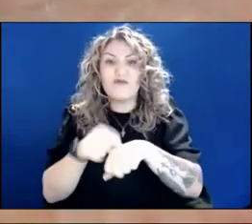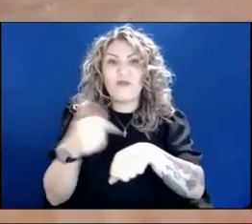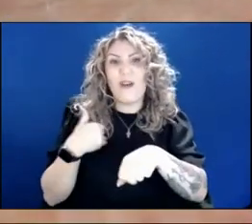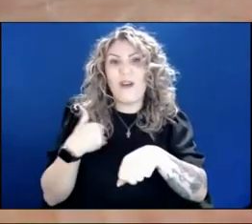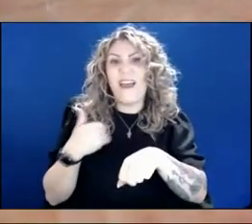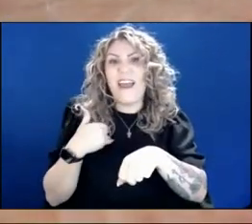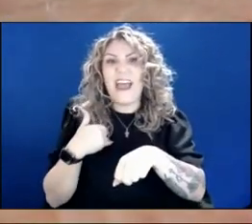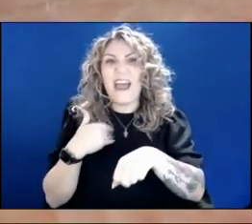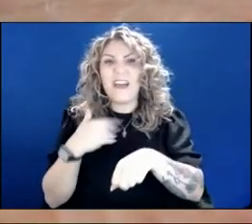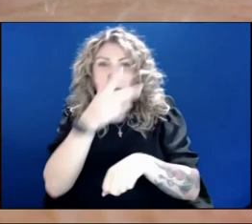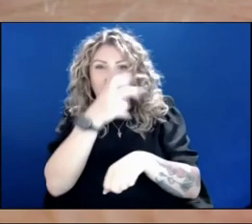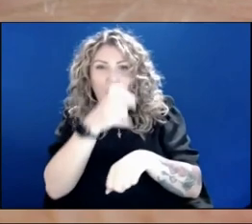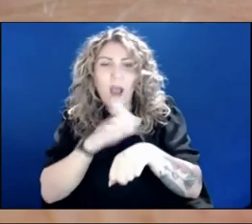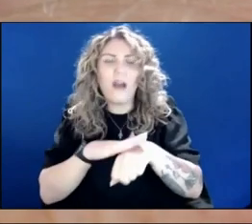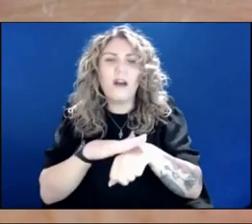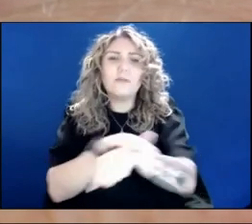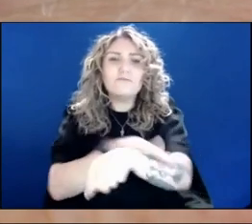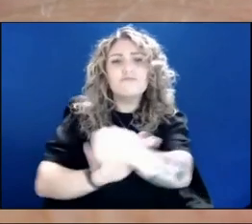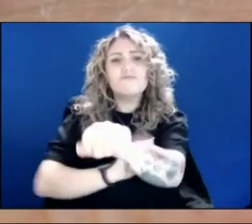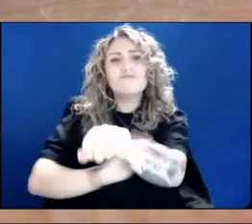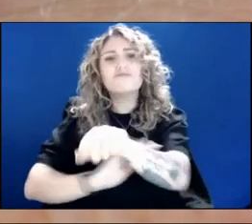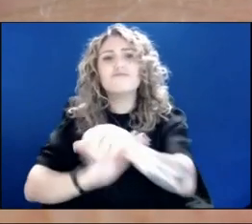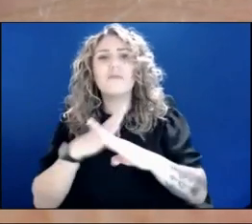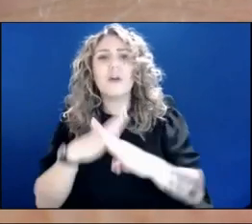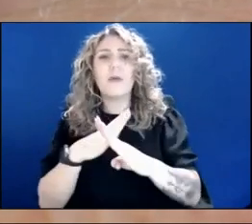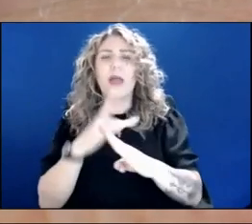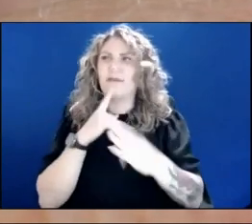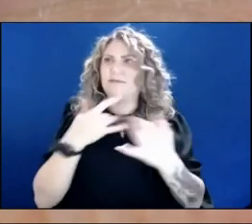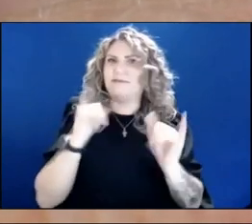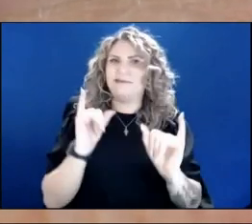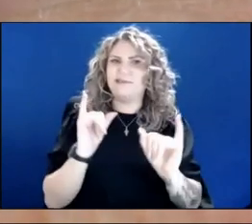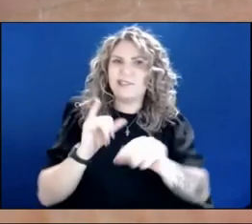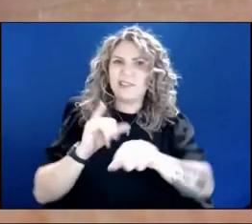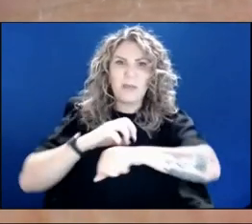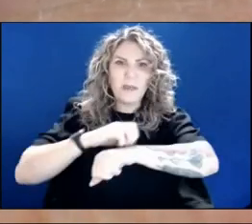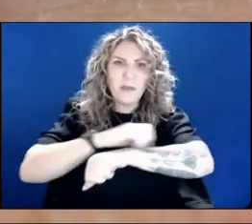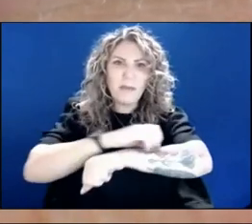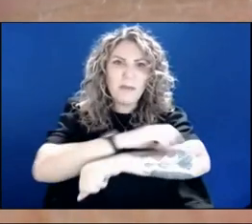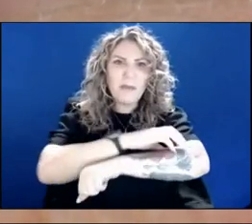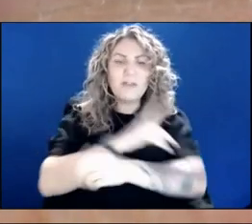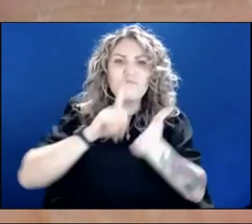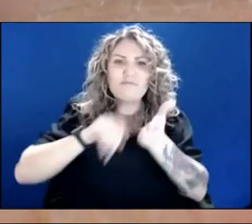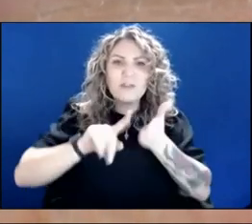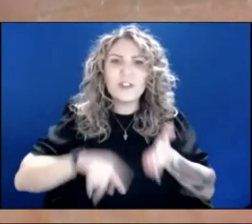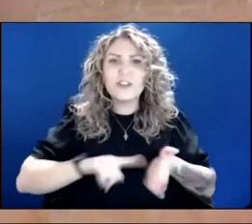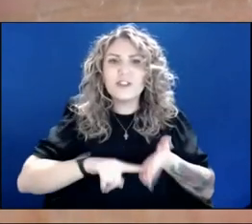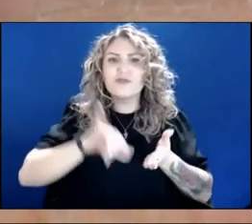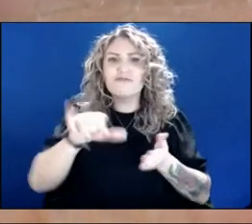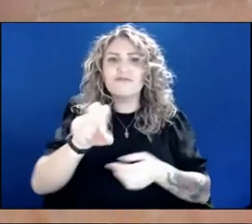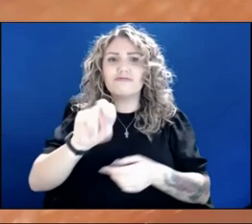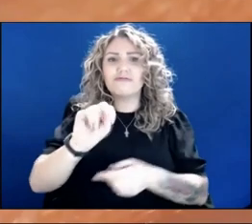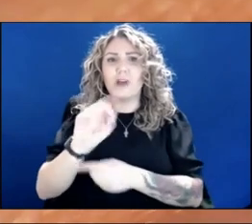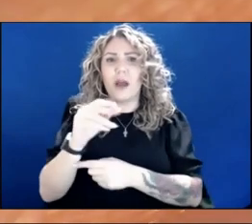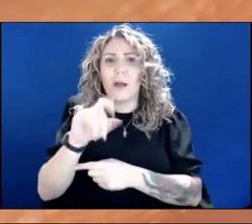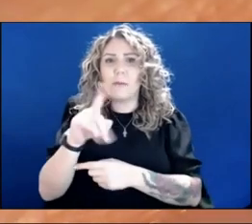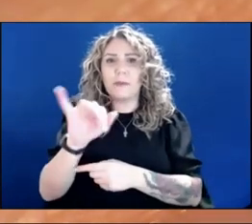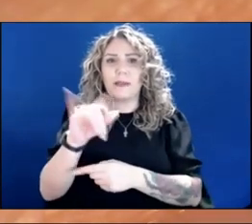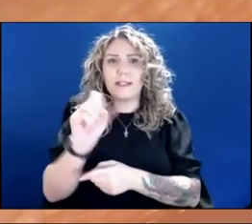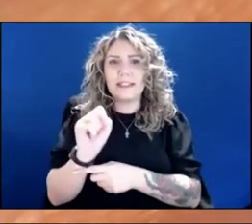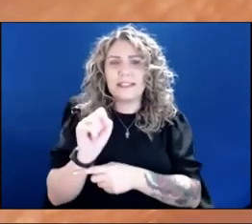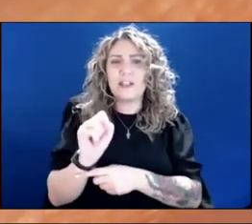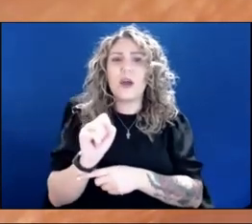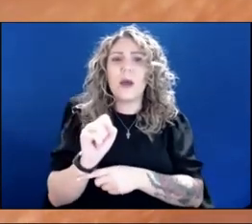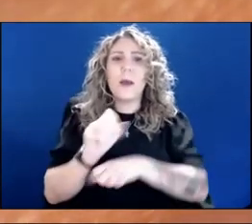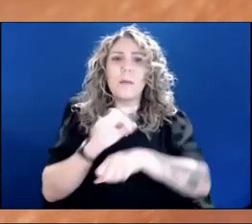repellent and you're still getting eaten by bugs. Researchers from Johns Hopkins Medicine finds that mosquitoes' odor-sensing nerve cells shut down when